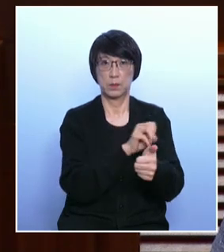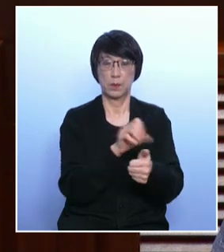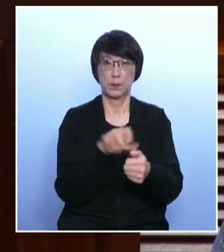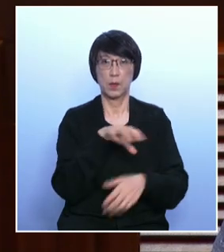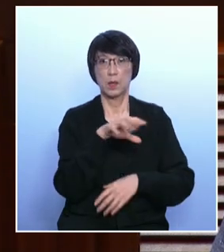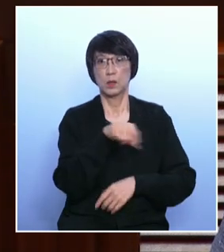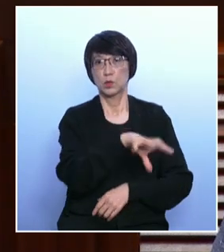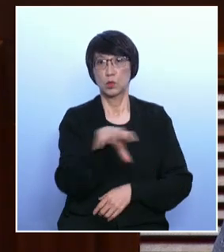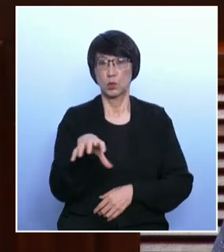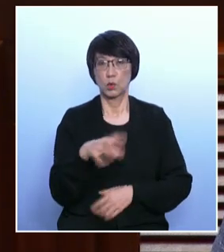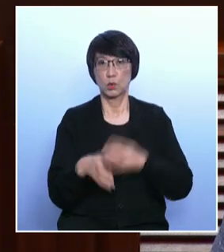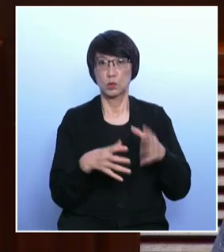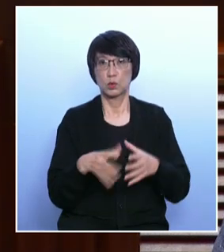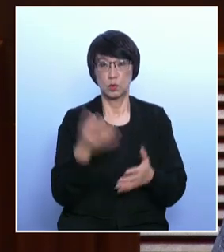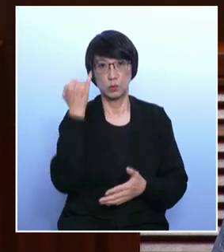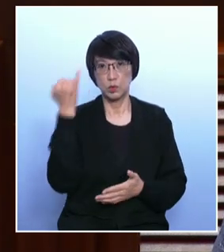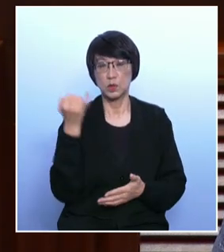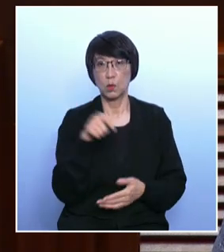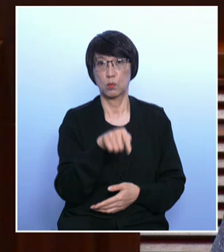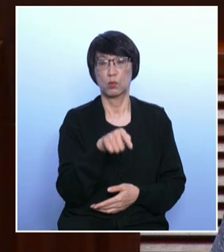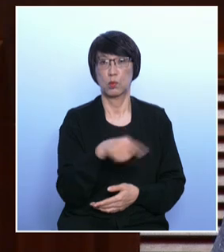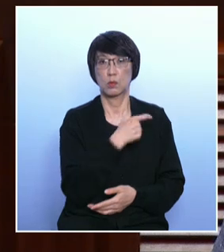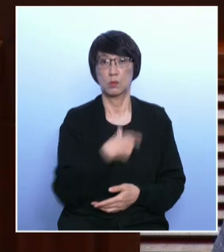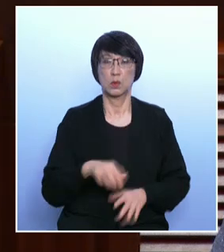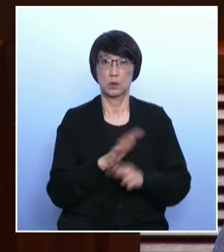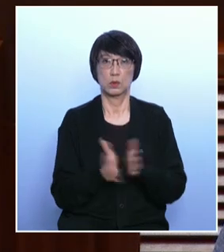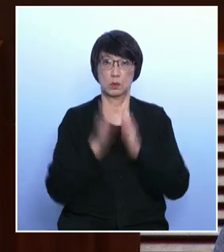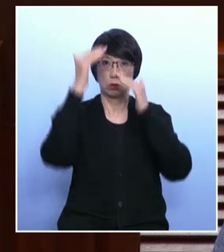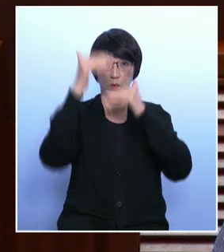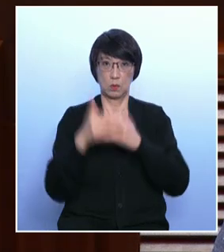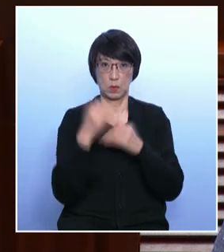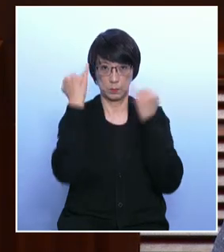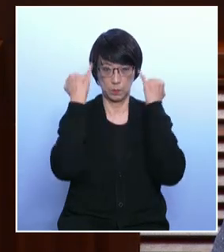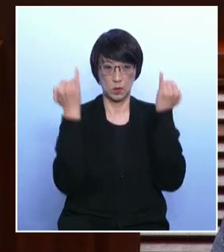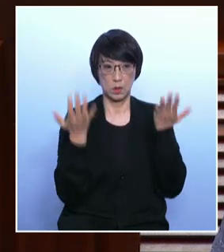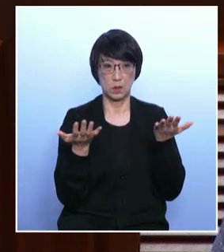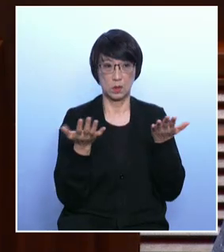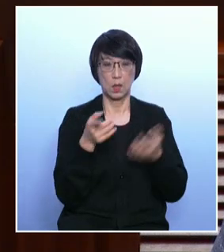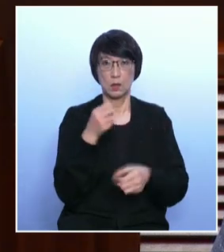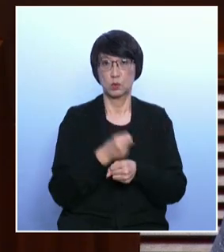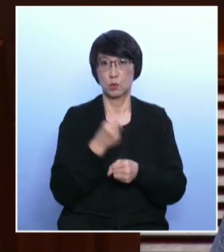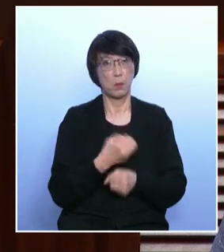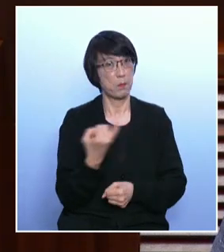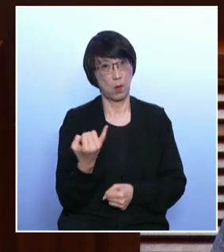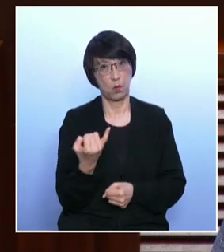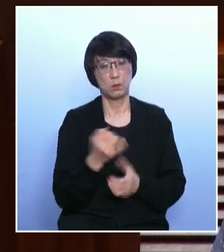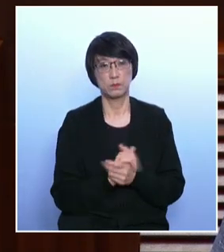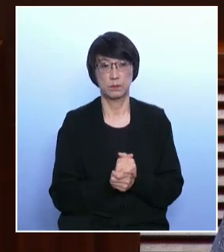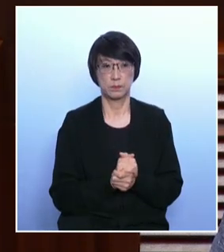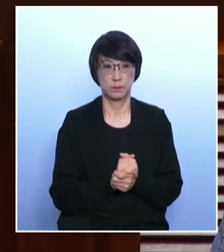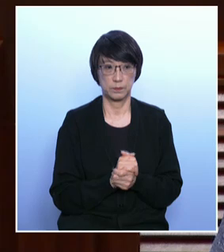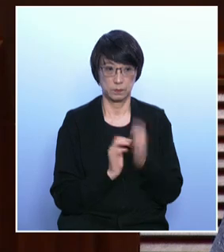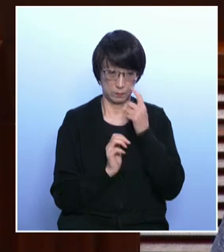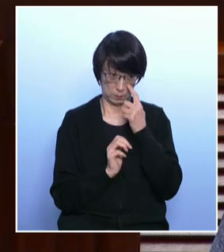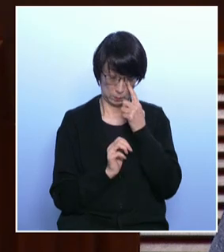so I'm joining the discussion today. Well, basically, this project is in my